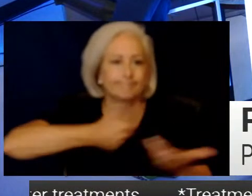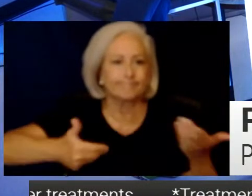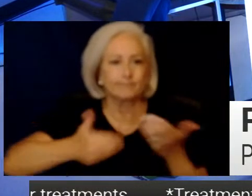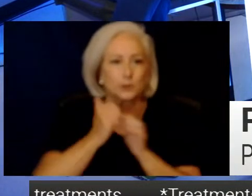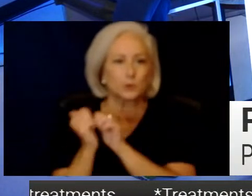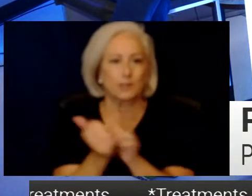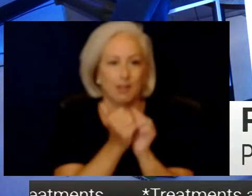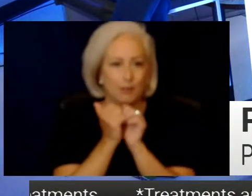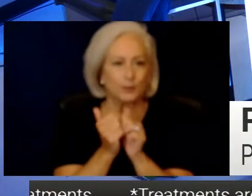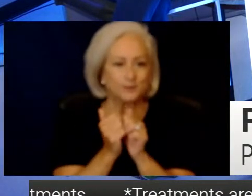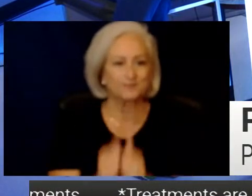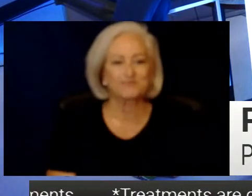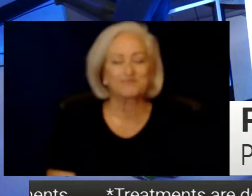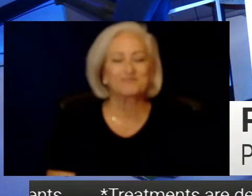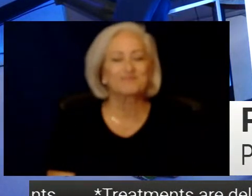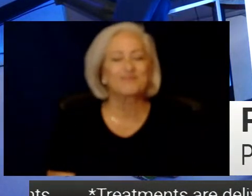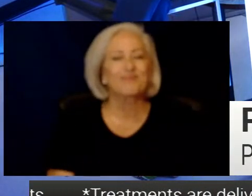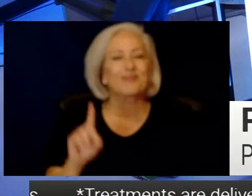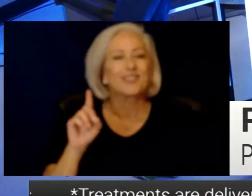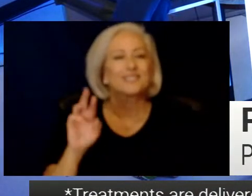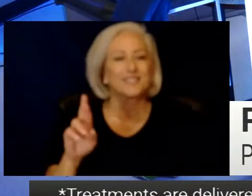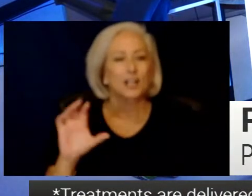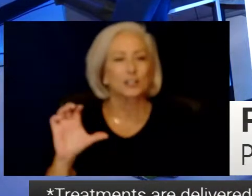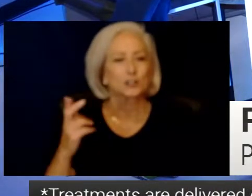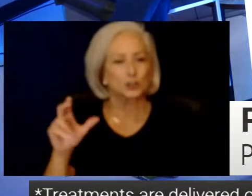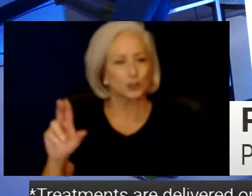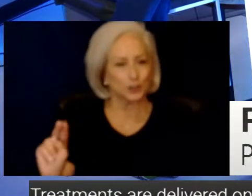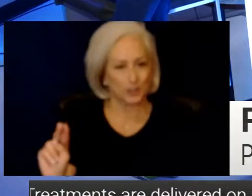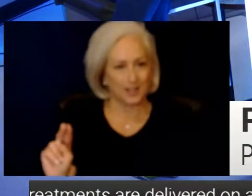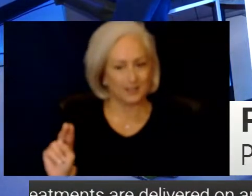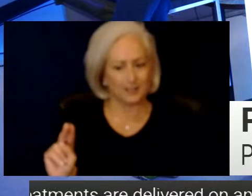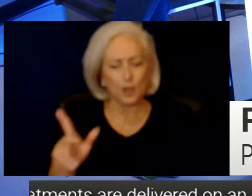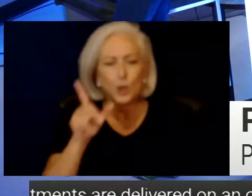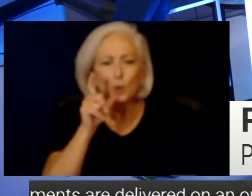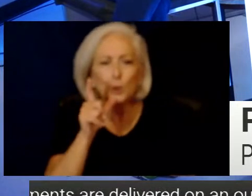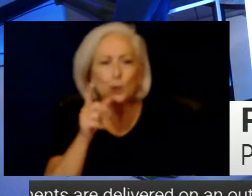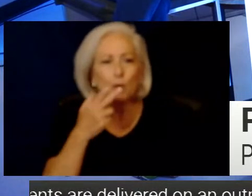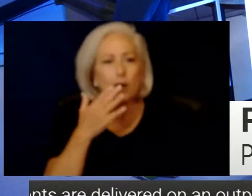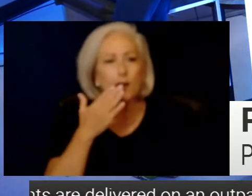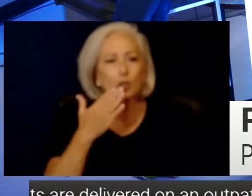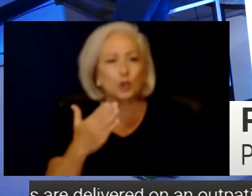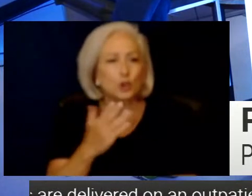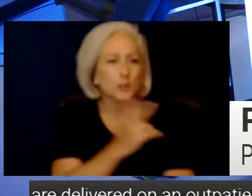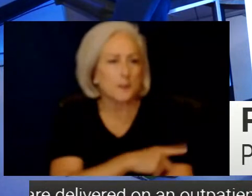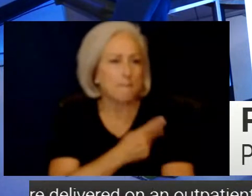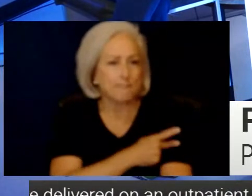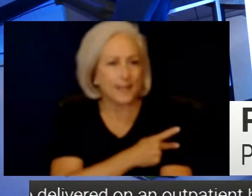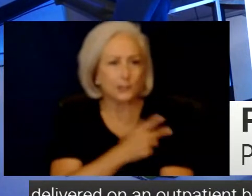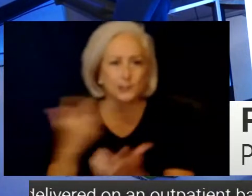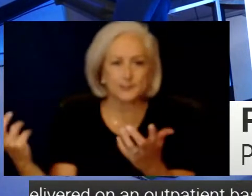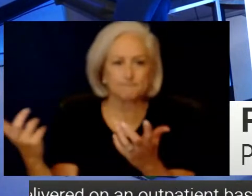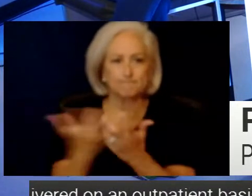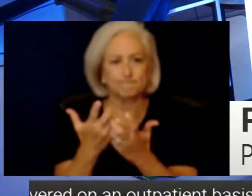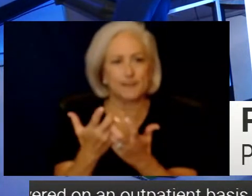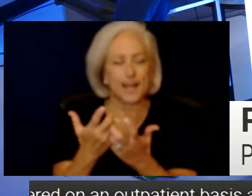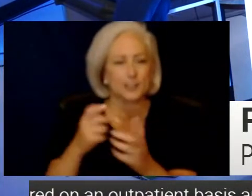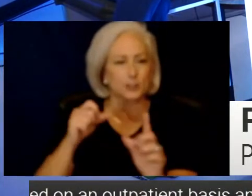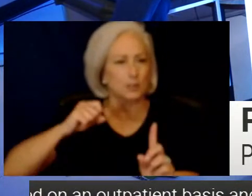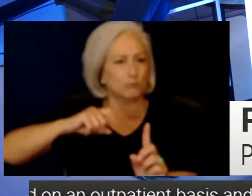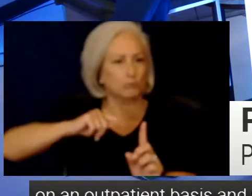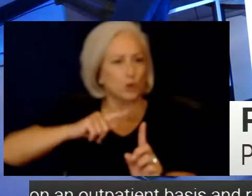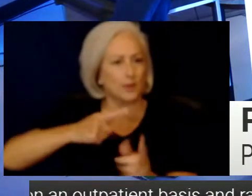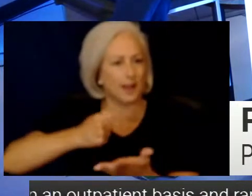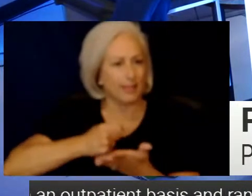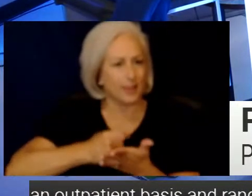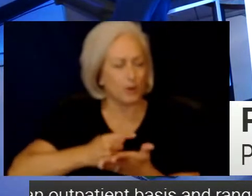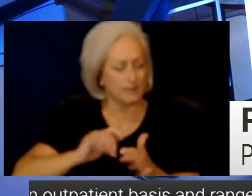Shen, remind us, who are good candidates? What are the patients who are good candidates for proton therapy, and how do you decide?